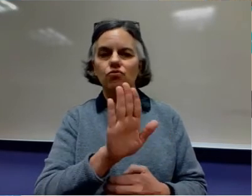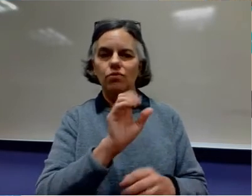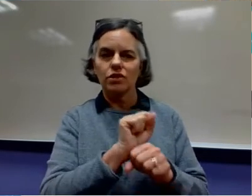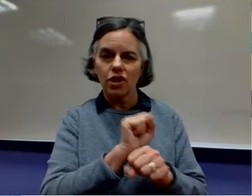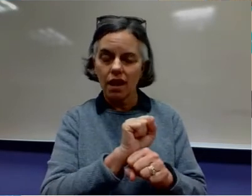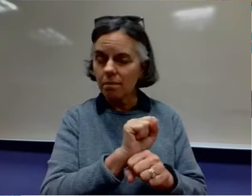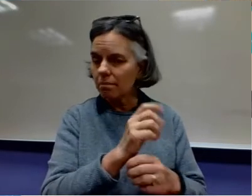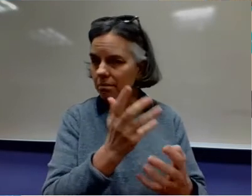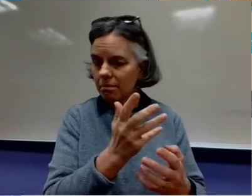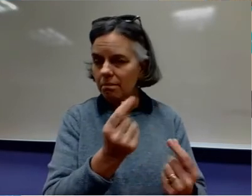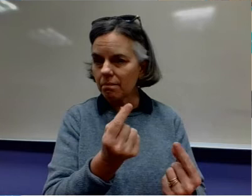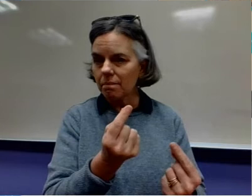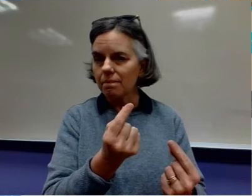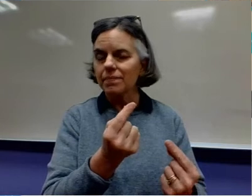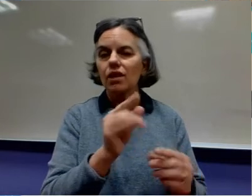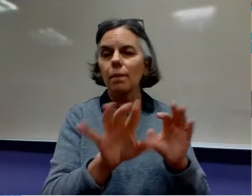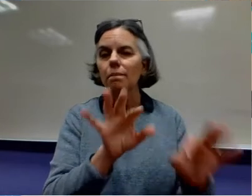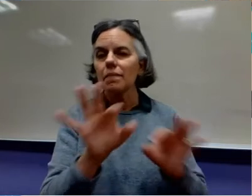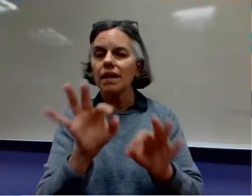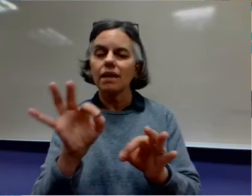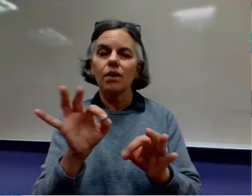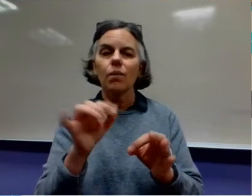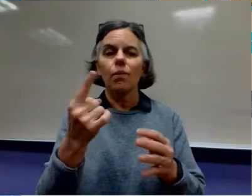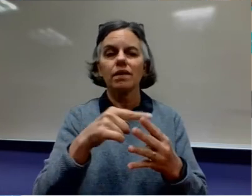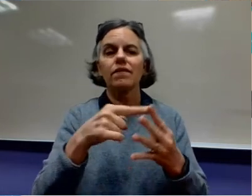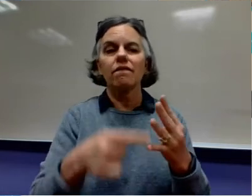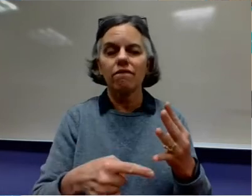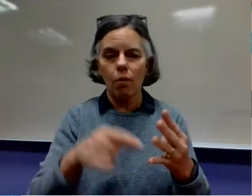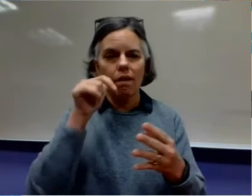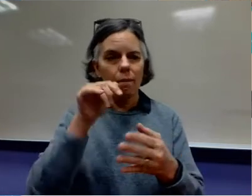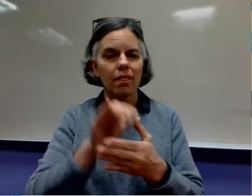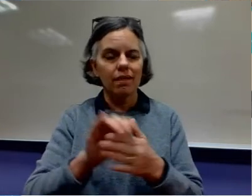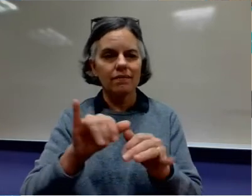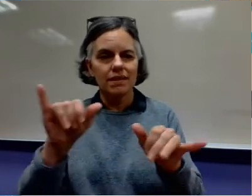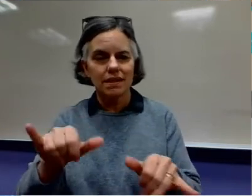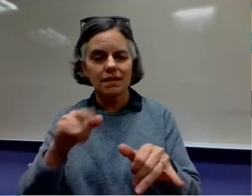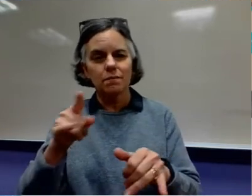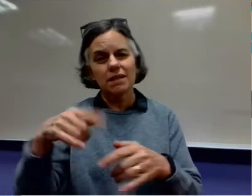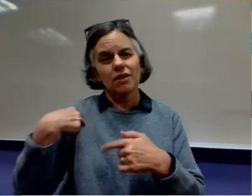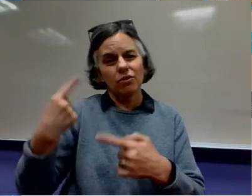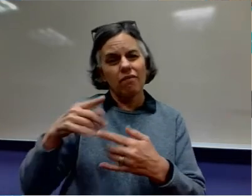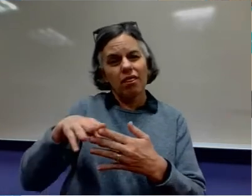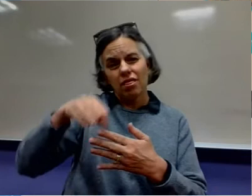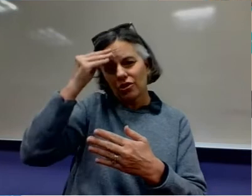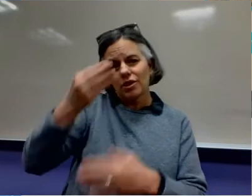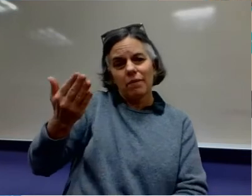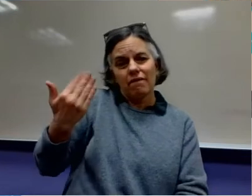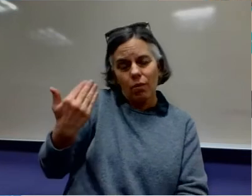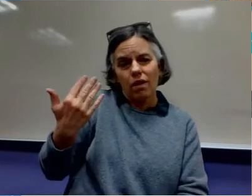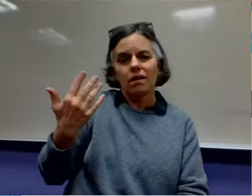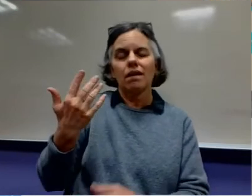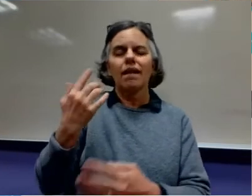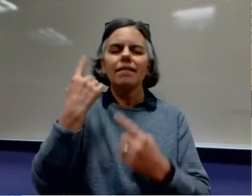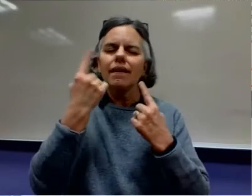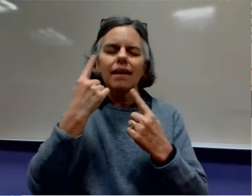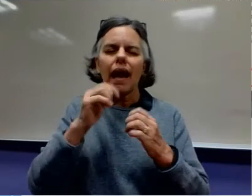your job is to choose one of the 4 belief systems that you learned about in the assignment before this and